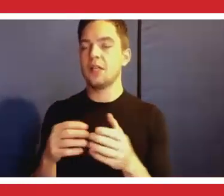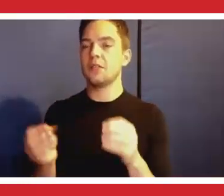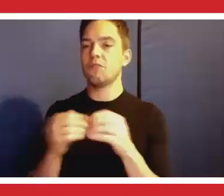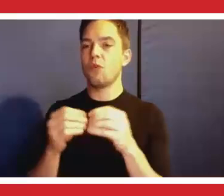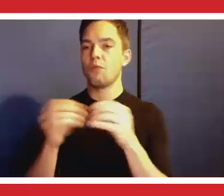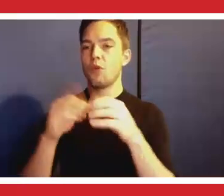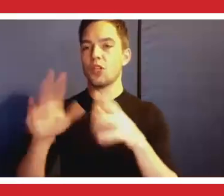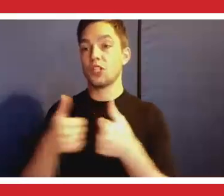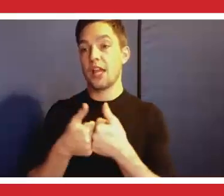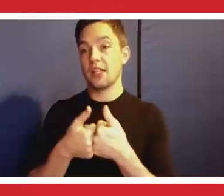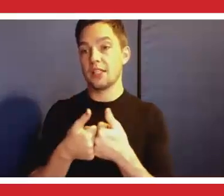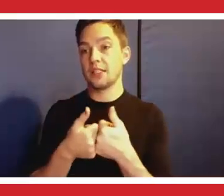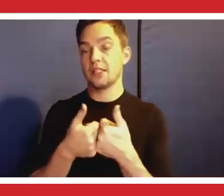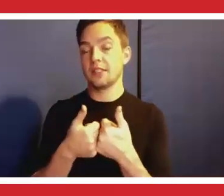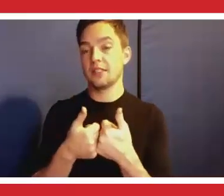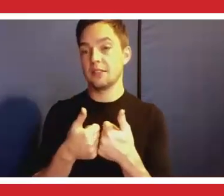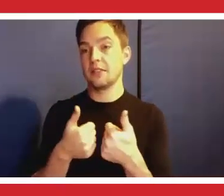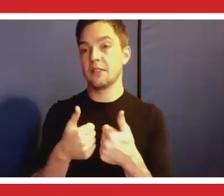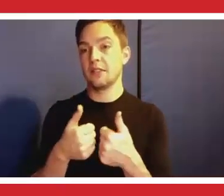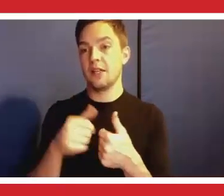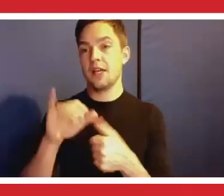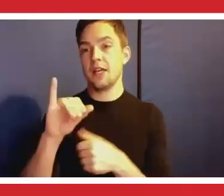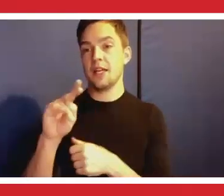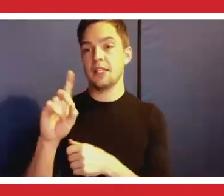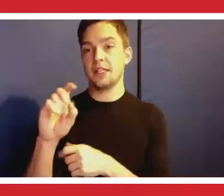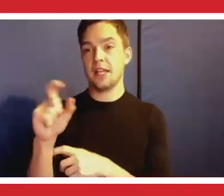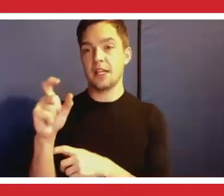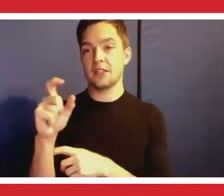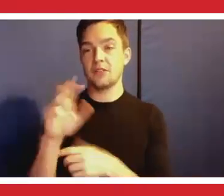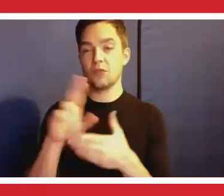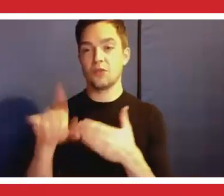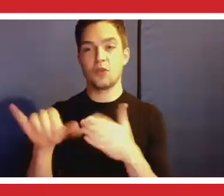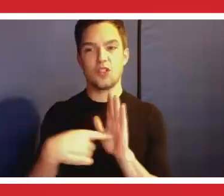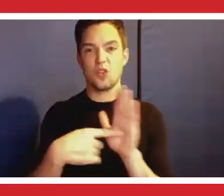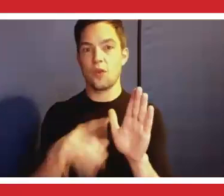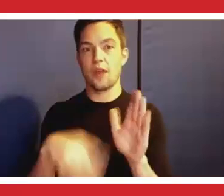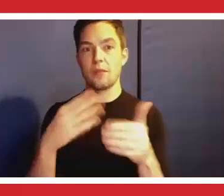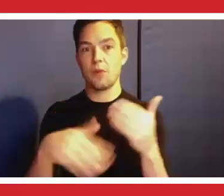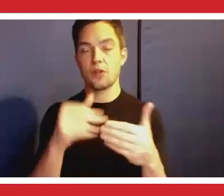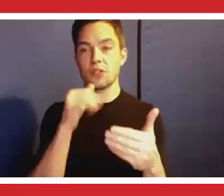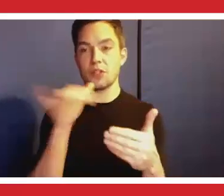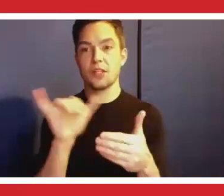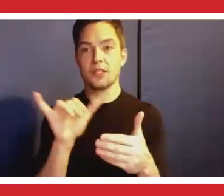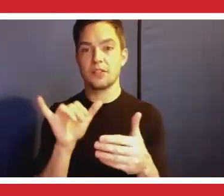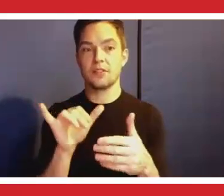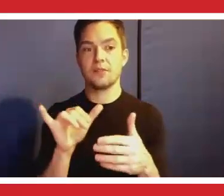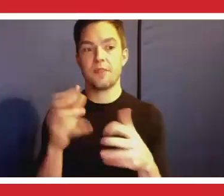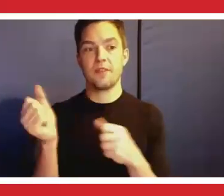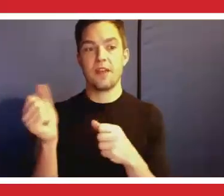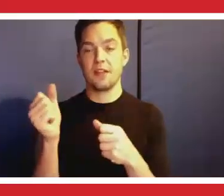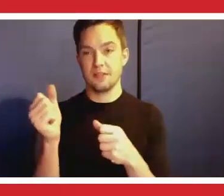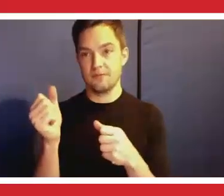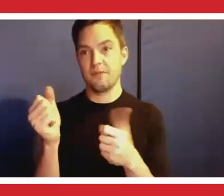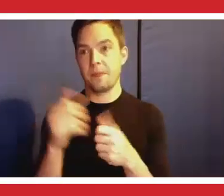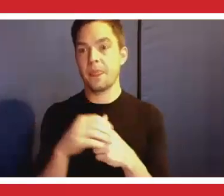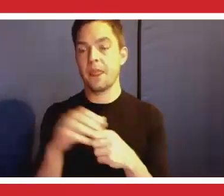challenging, as the index results also show that the progress is not as fast. And of course, Estonia is